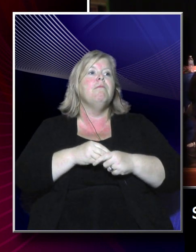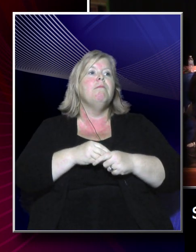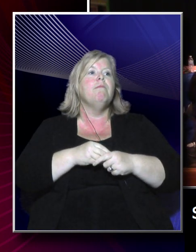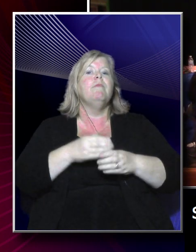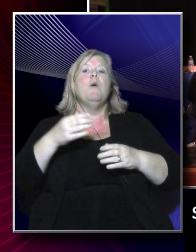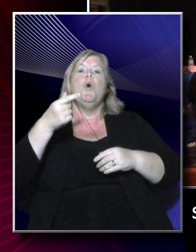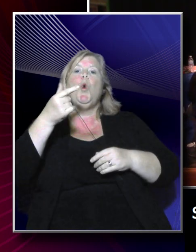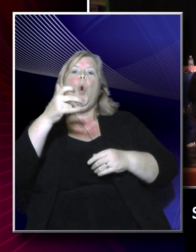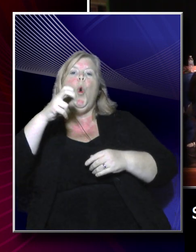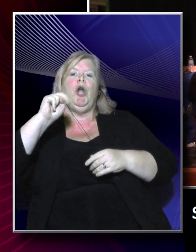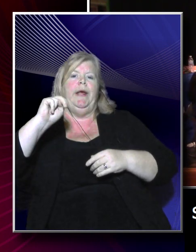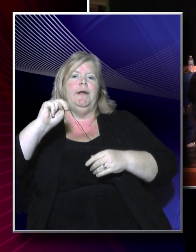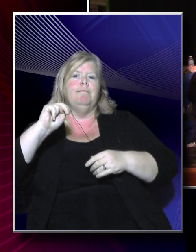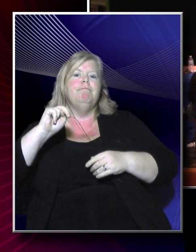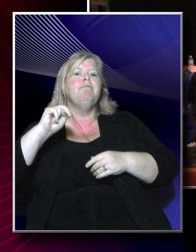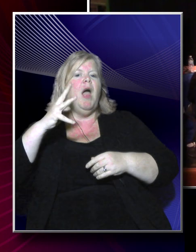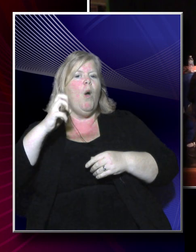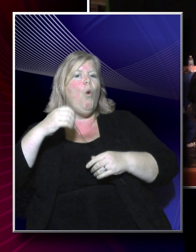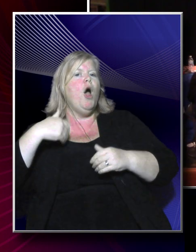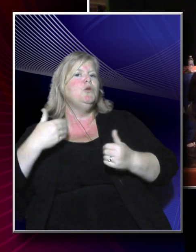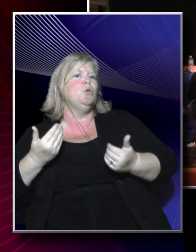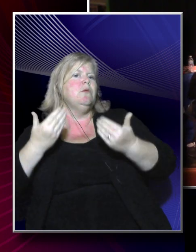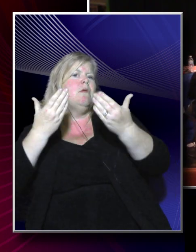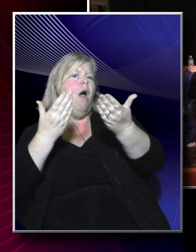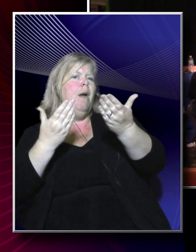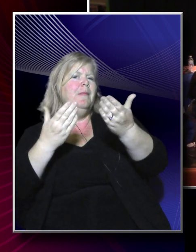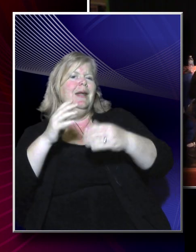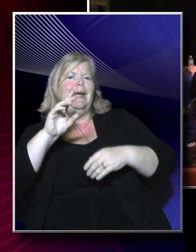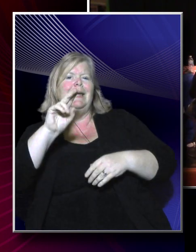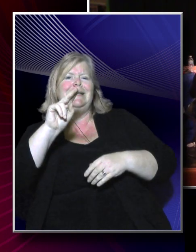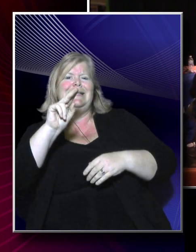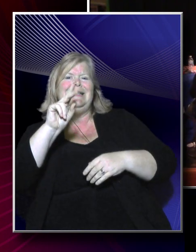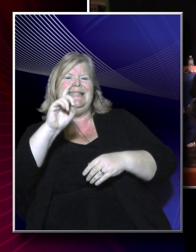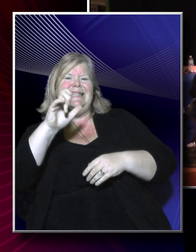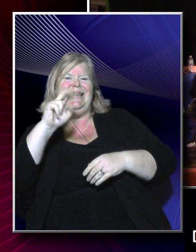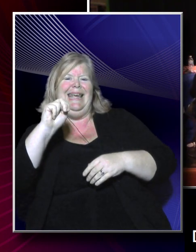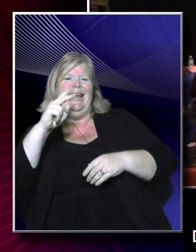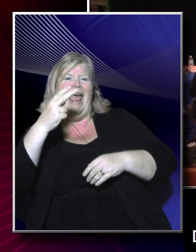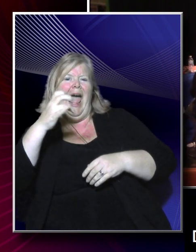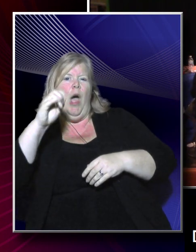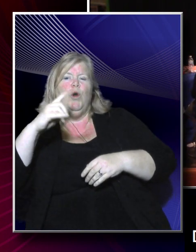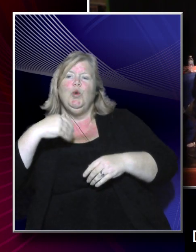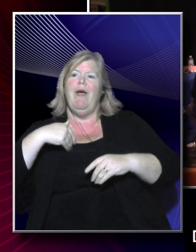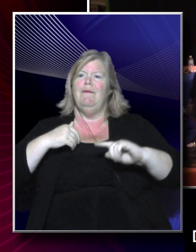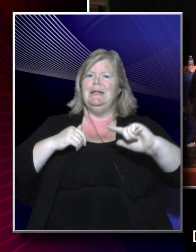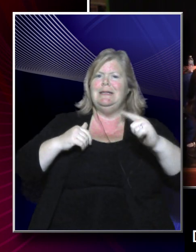This is Gordon. I'd like to nominate Dean Howard, please. Do we have a second?